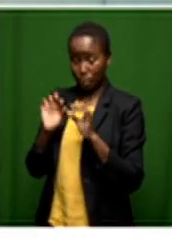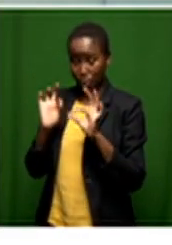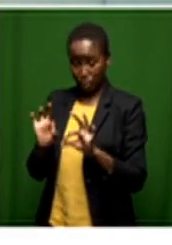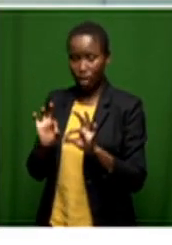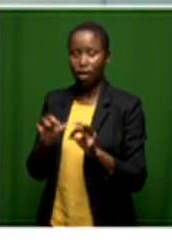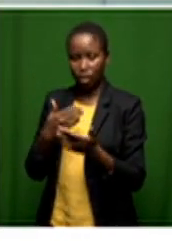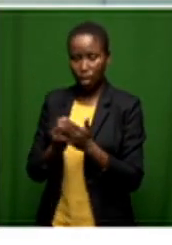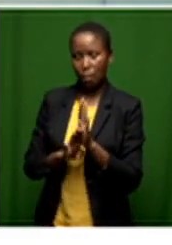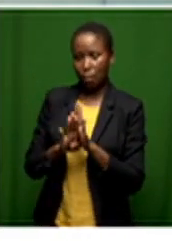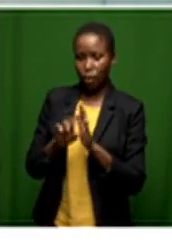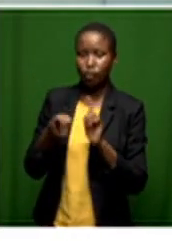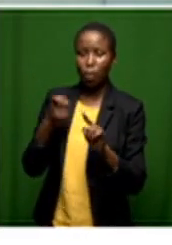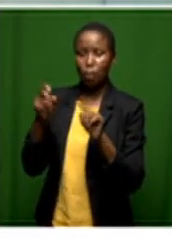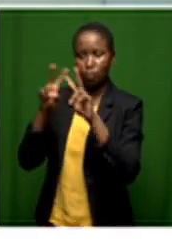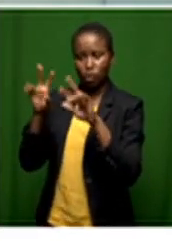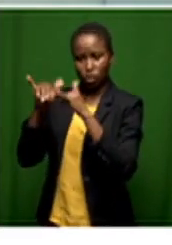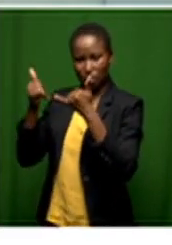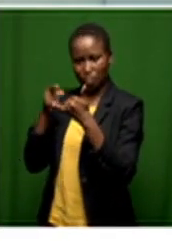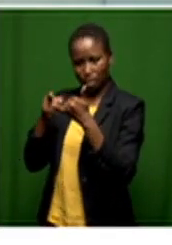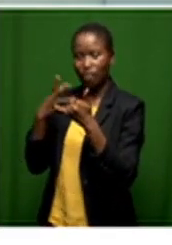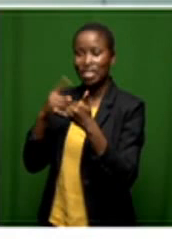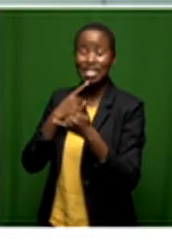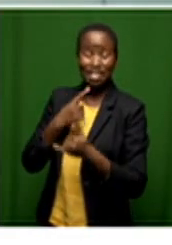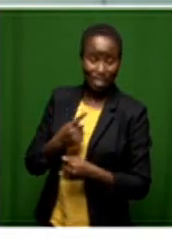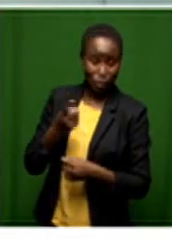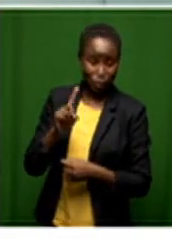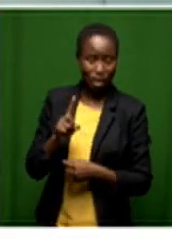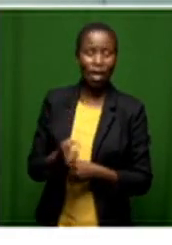be improved by Eskom. And they have announced that they have some